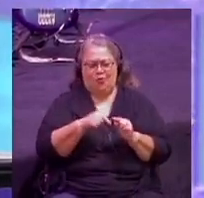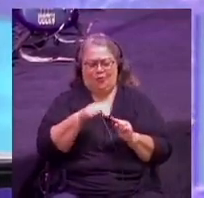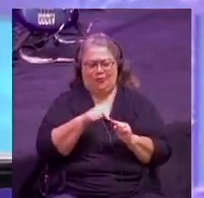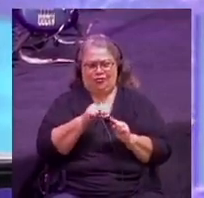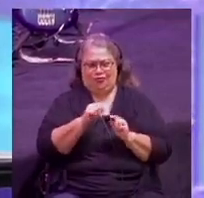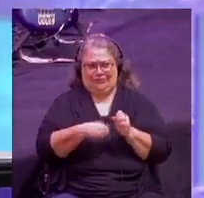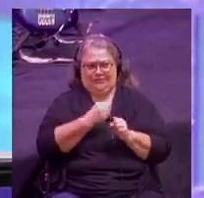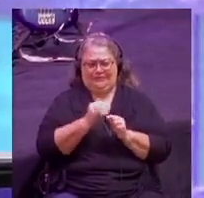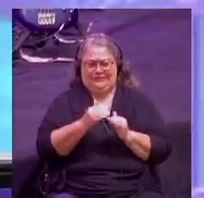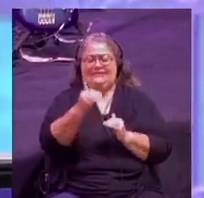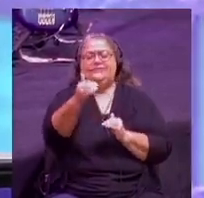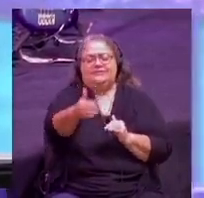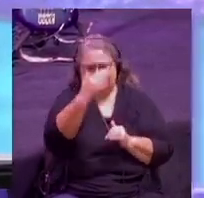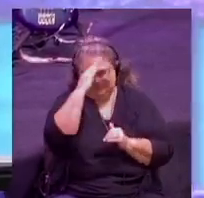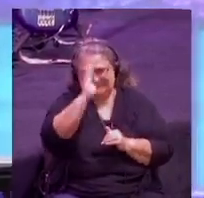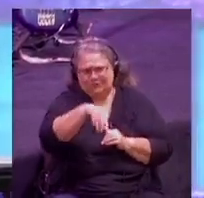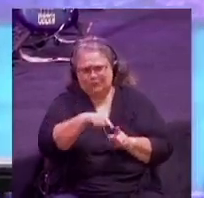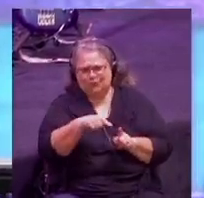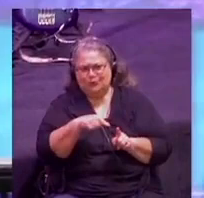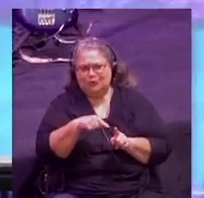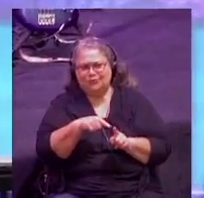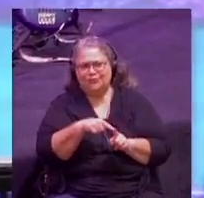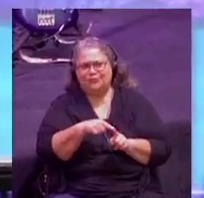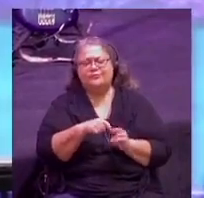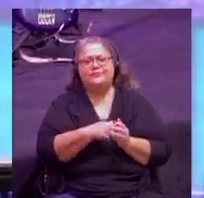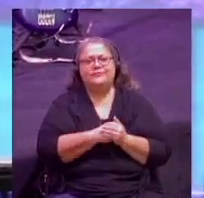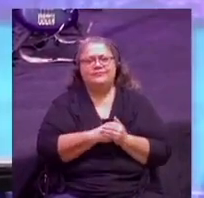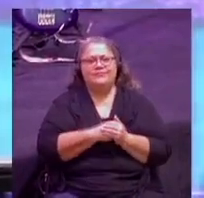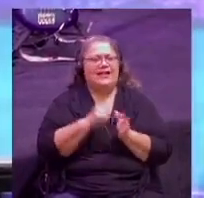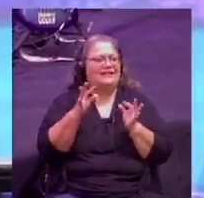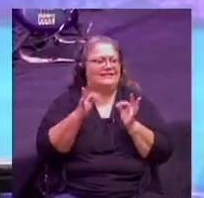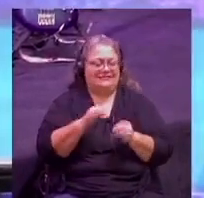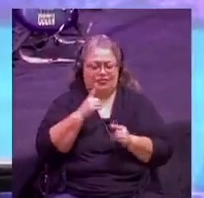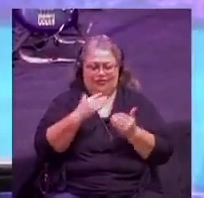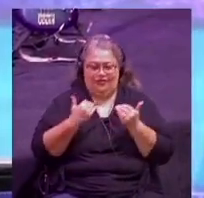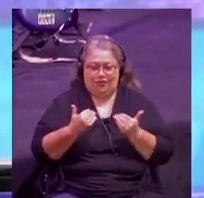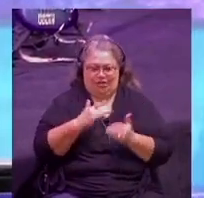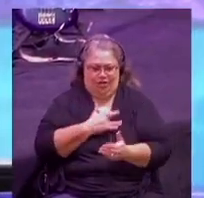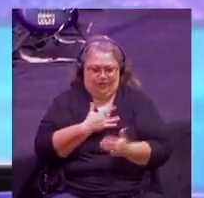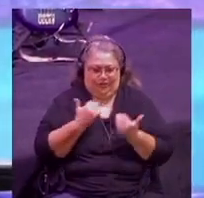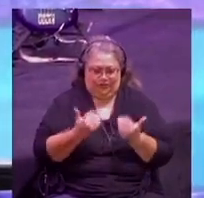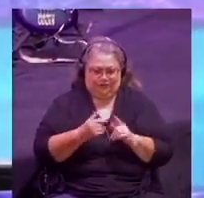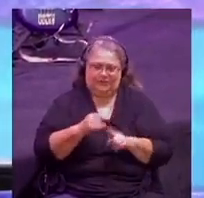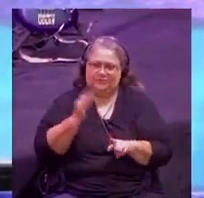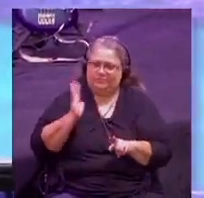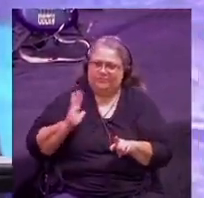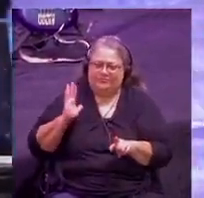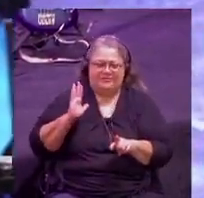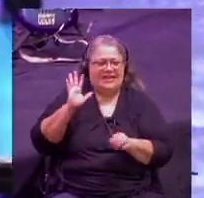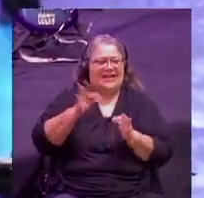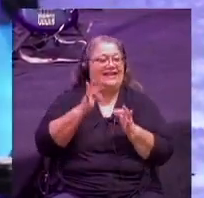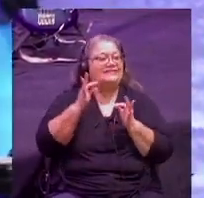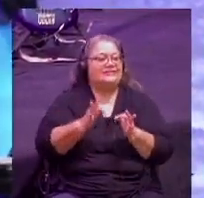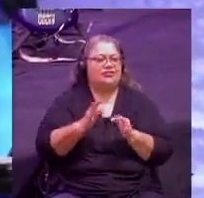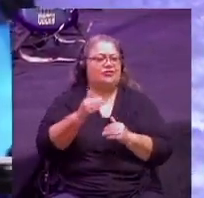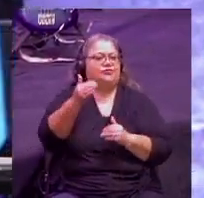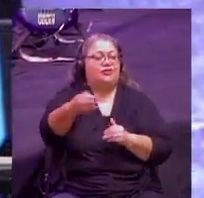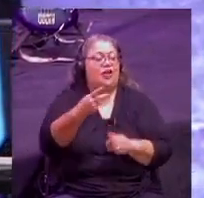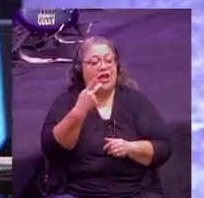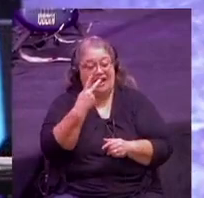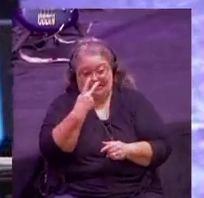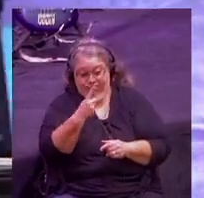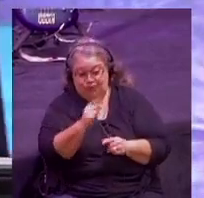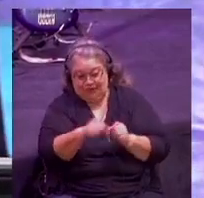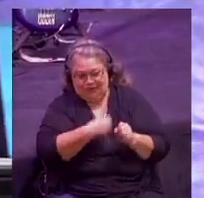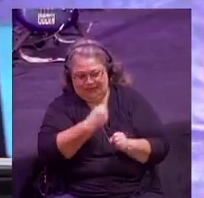future. The Holy Spirit's not basing His decision on today and yesterday. He's basing His decision on, I see you in 20 years